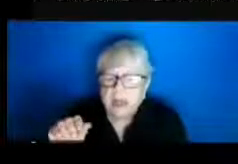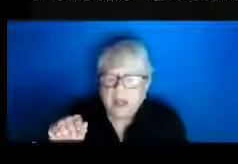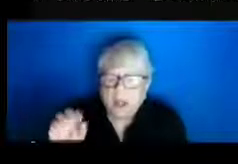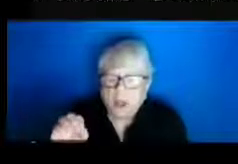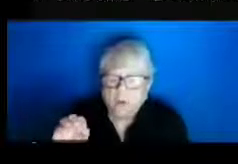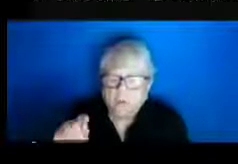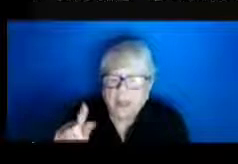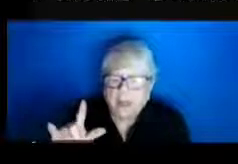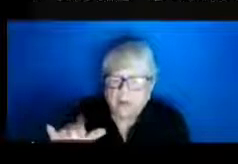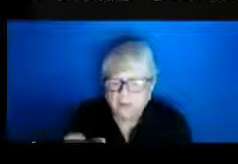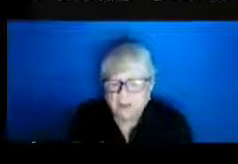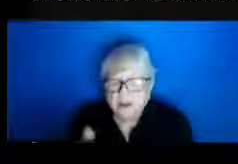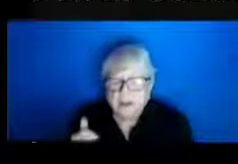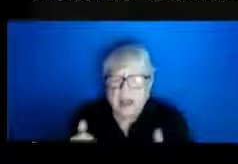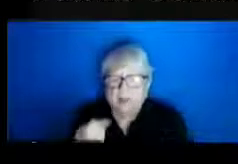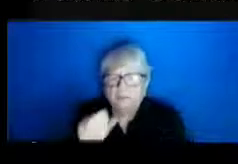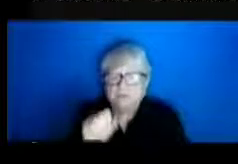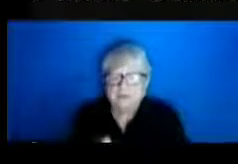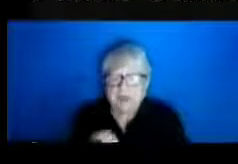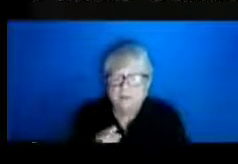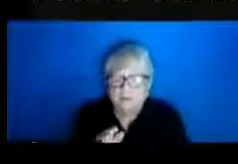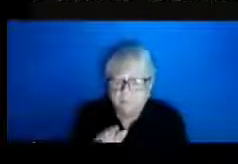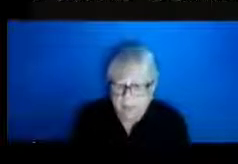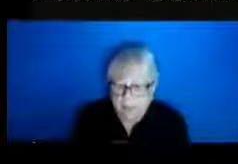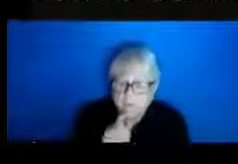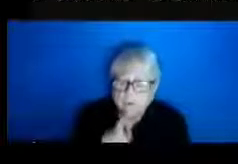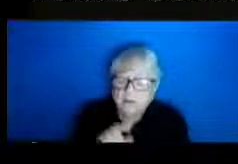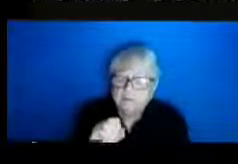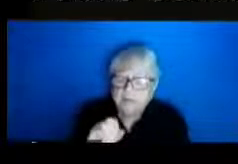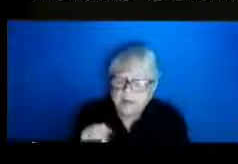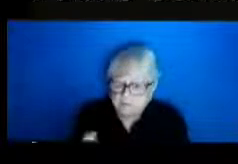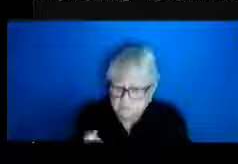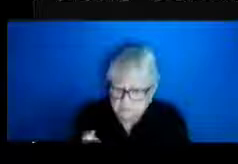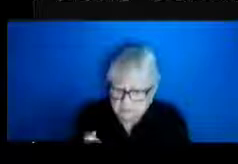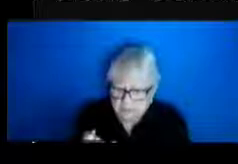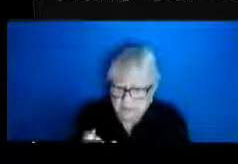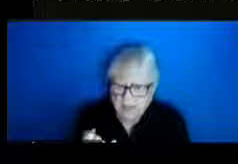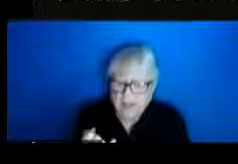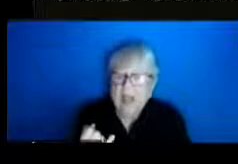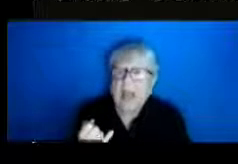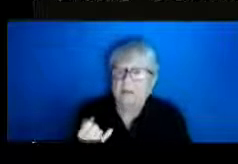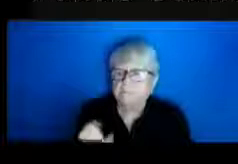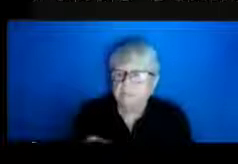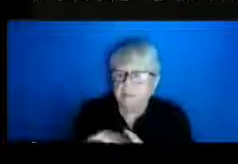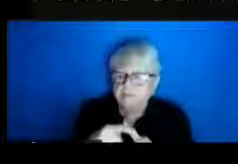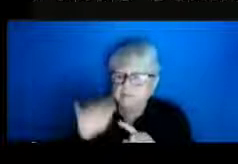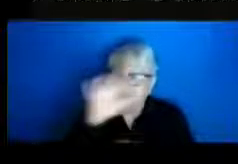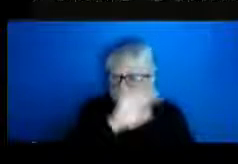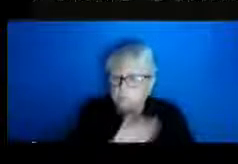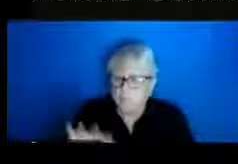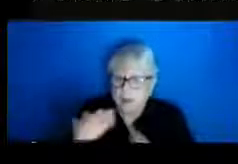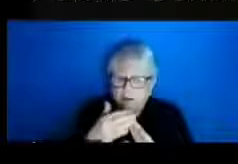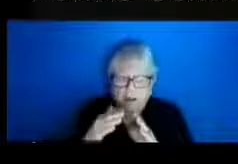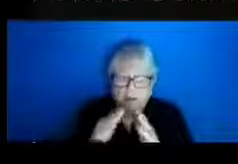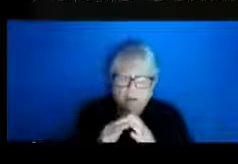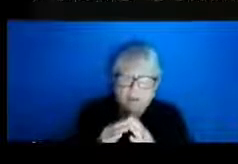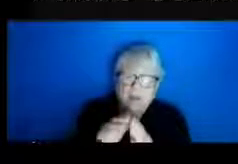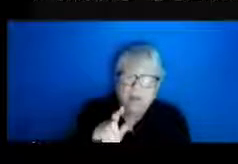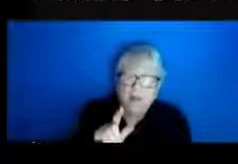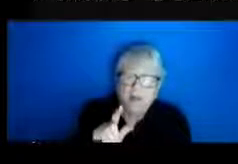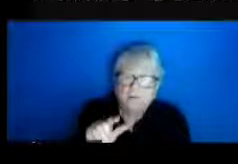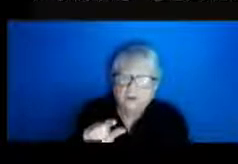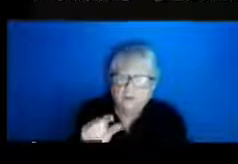And now I'll do the South Bay. We're in San Jose, as well as our surrounding cities. We have seen openly LGBTQ